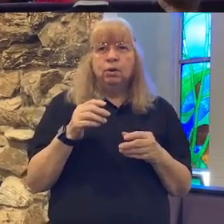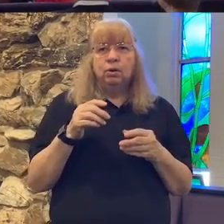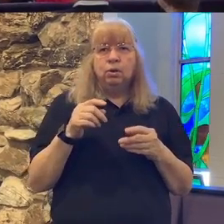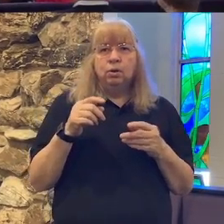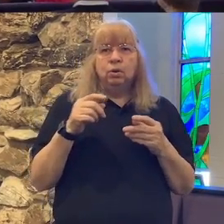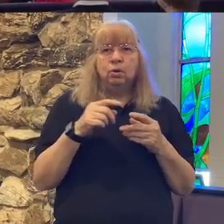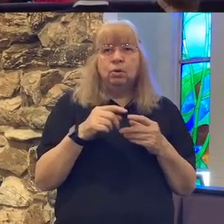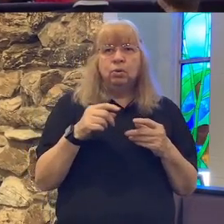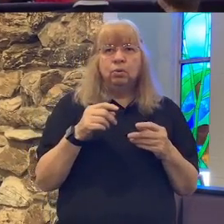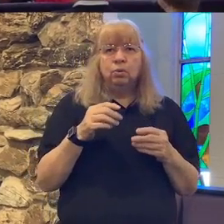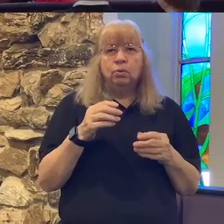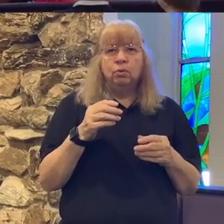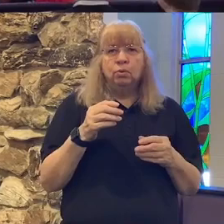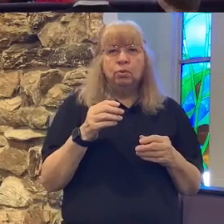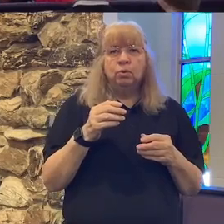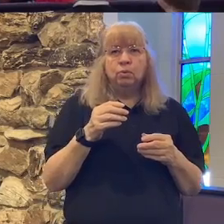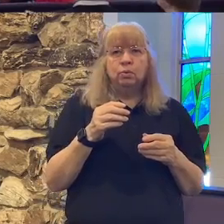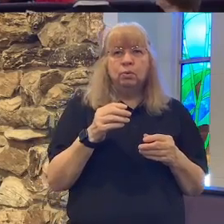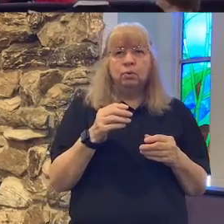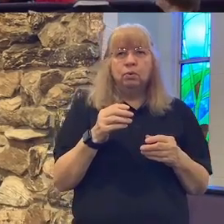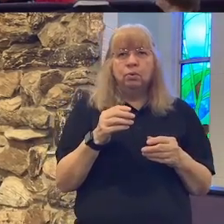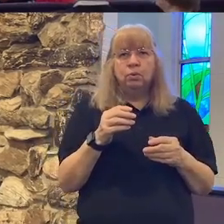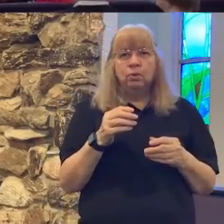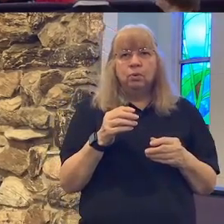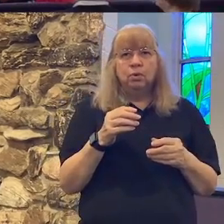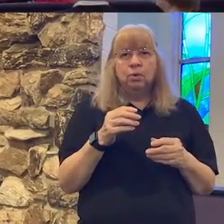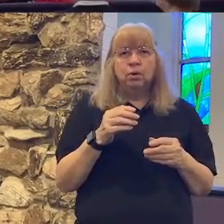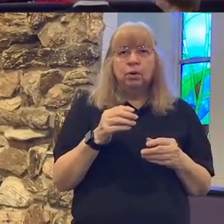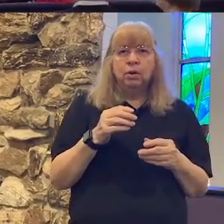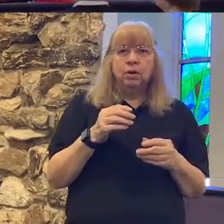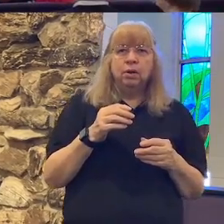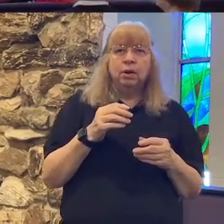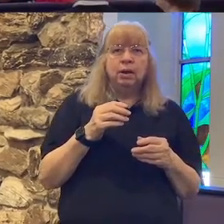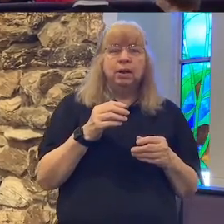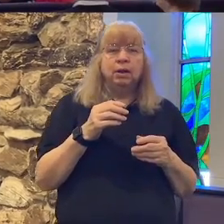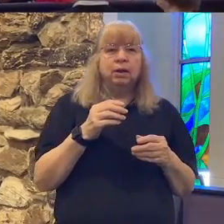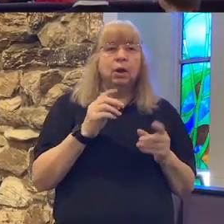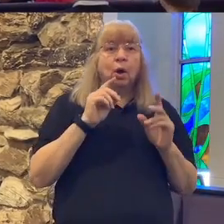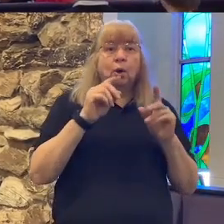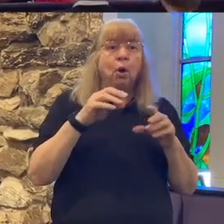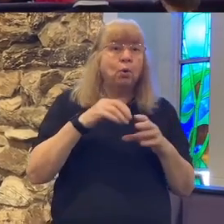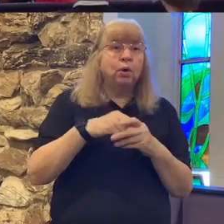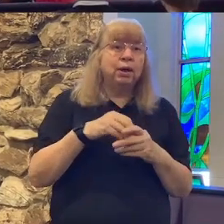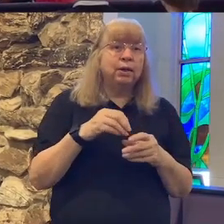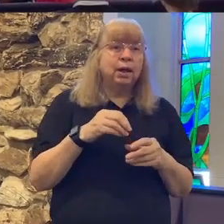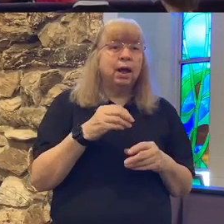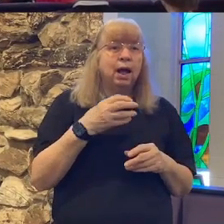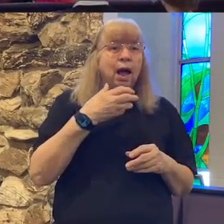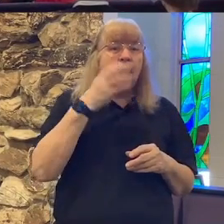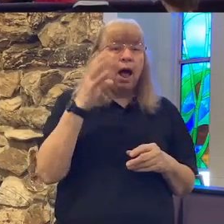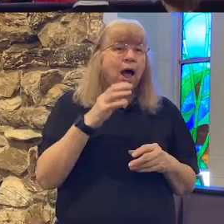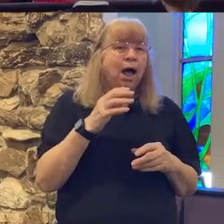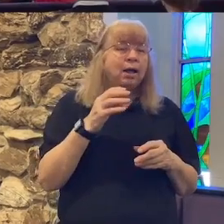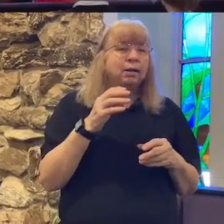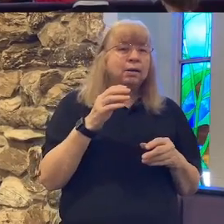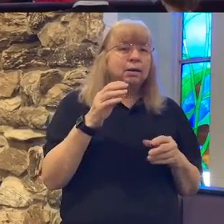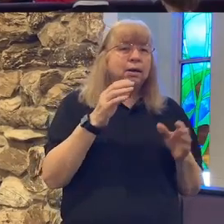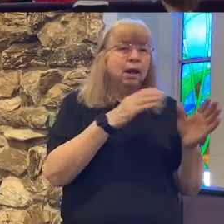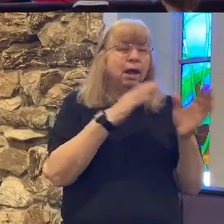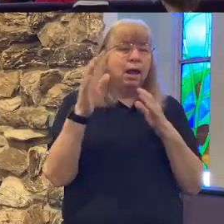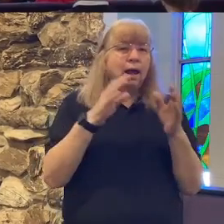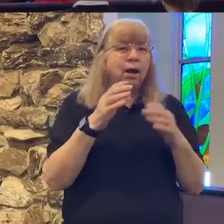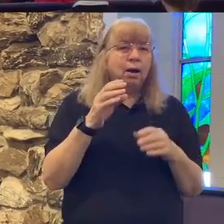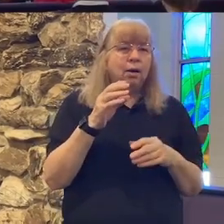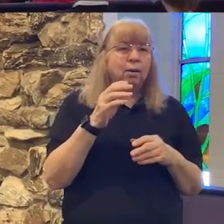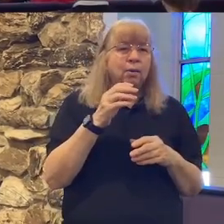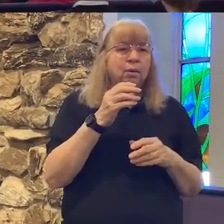see the hot air balloons. Ah, you get to go see the hot air balloons. Yes, we hope